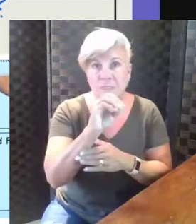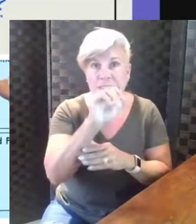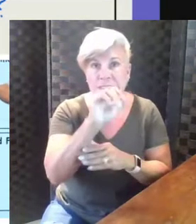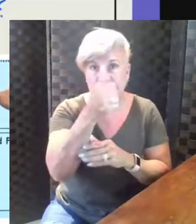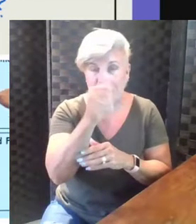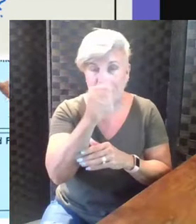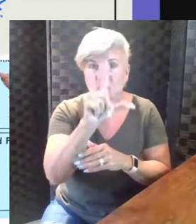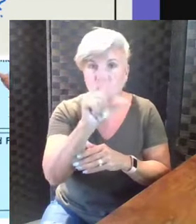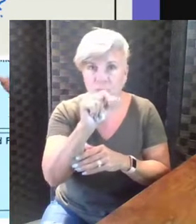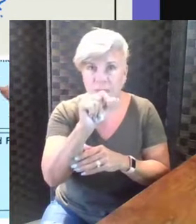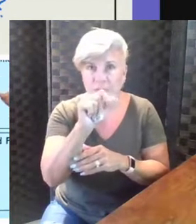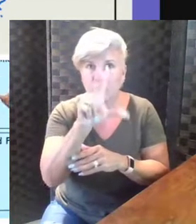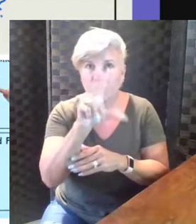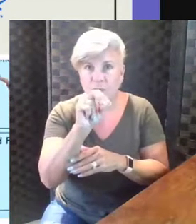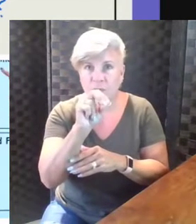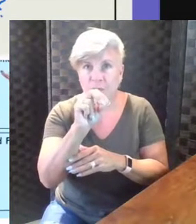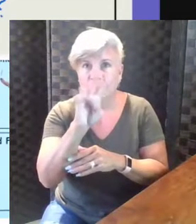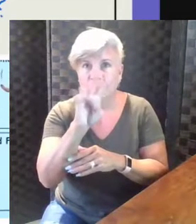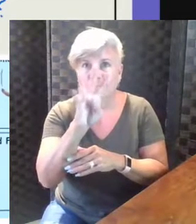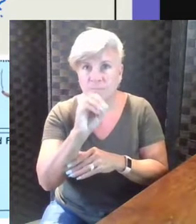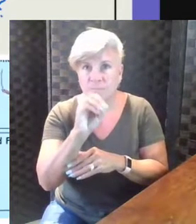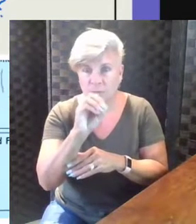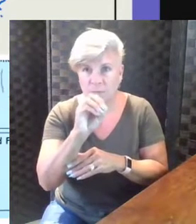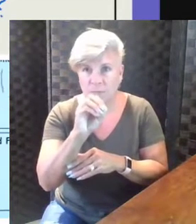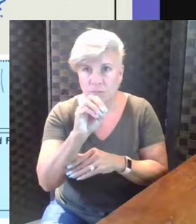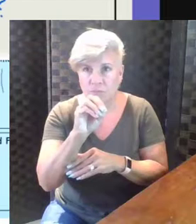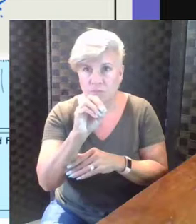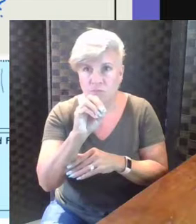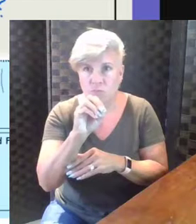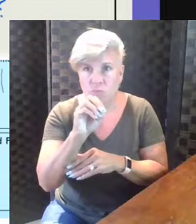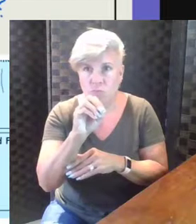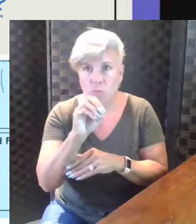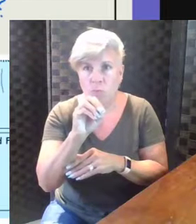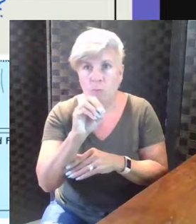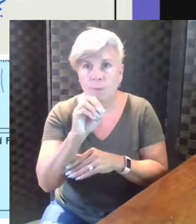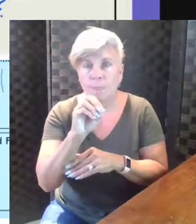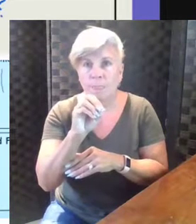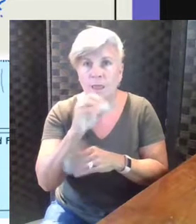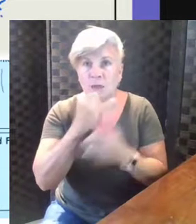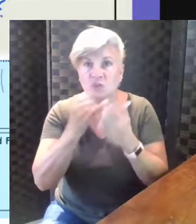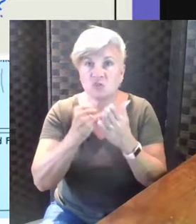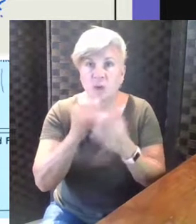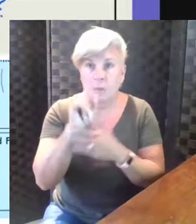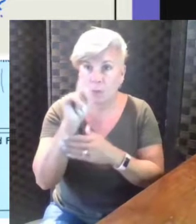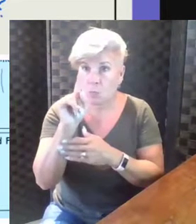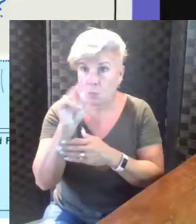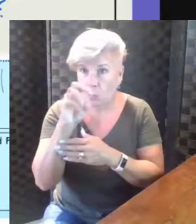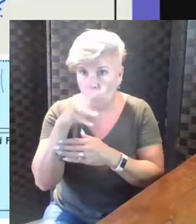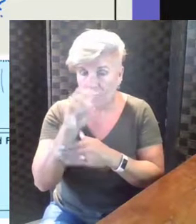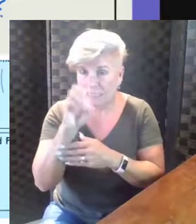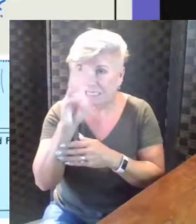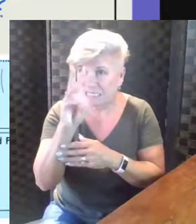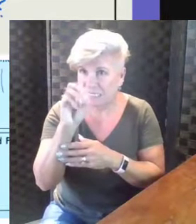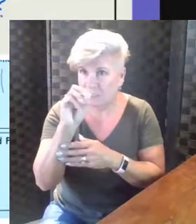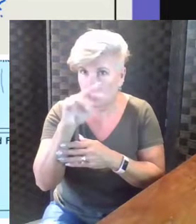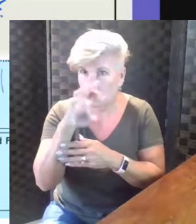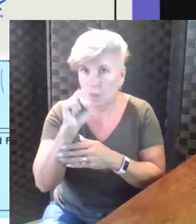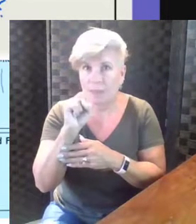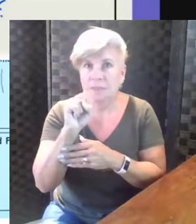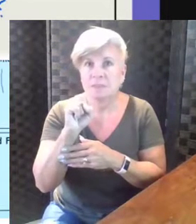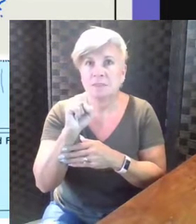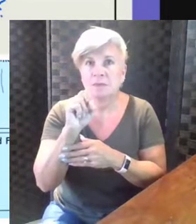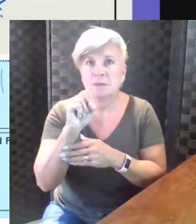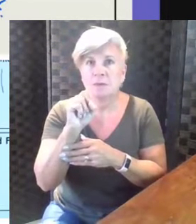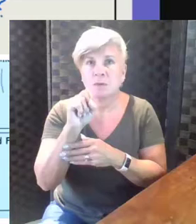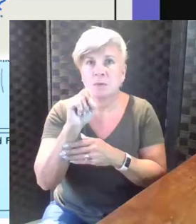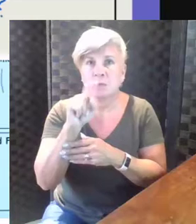10, 20, 30, 40. I'm going to draw my ones, 6 ones. I'm just